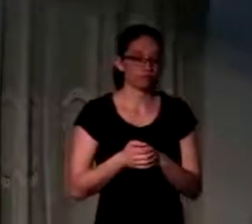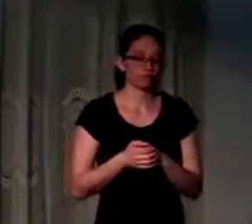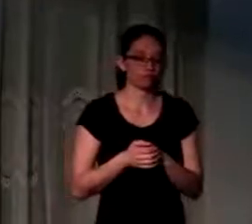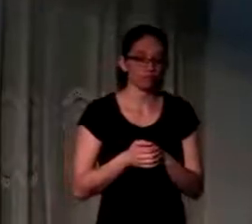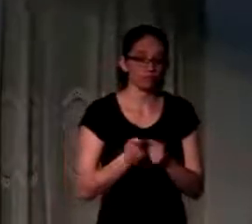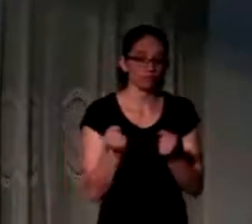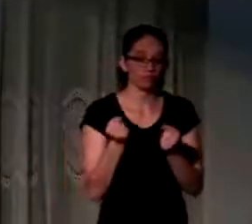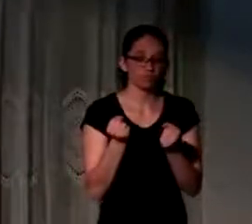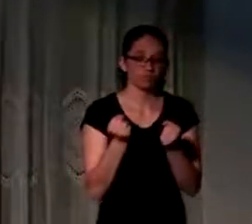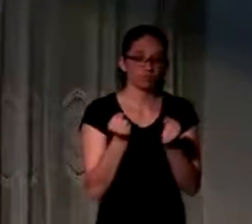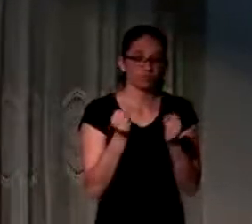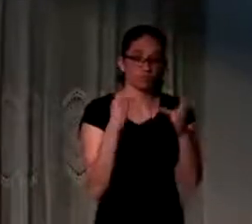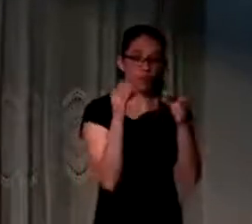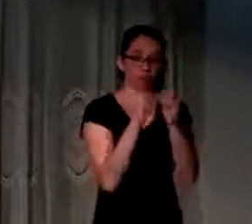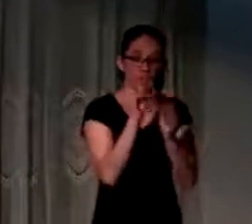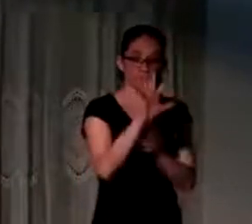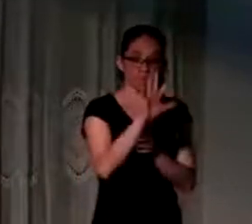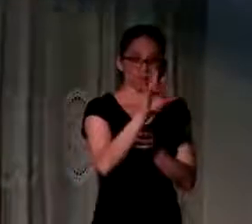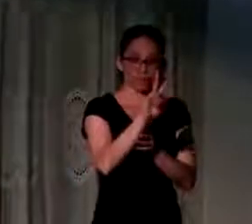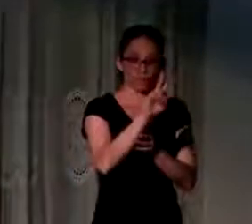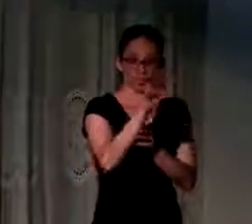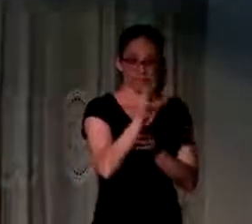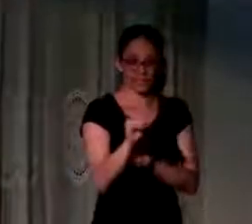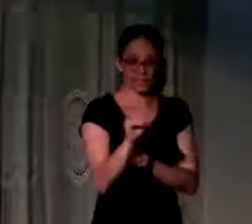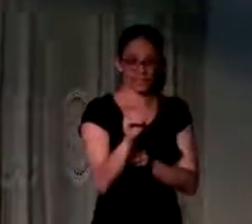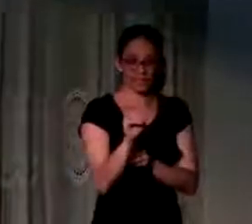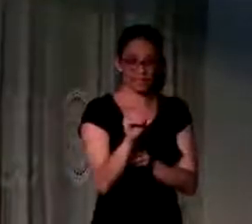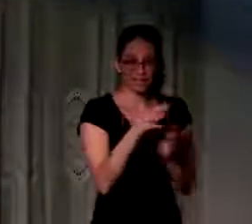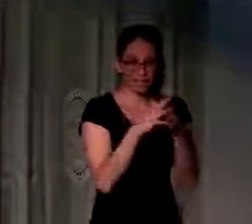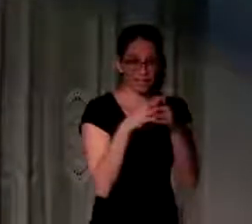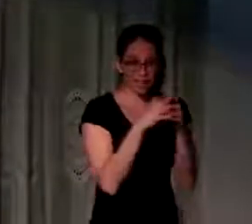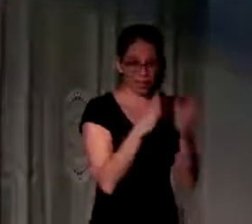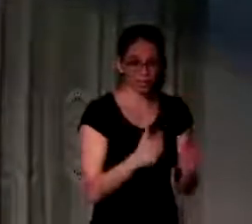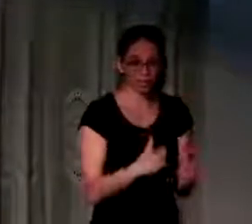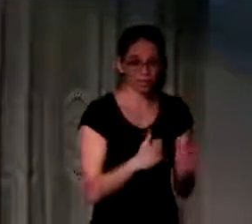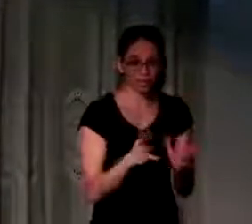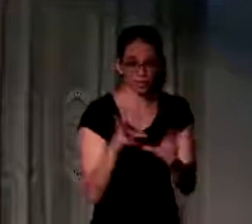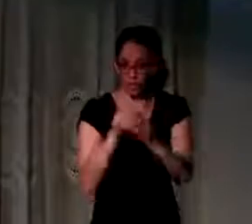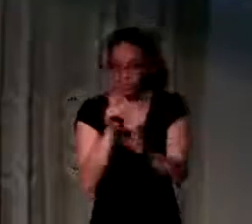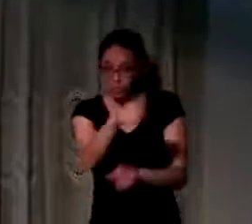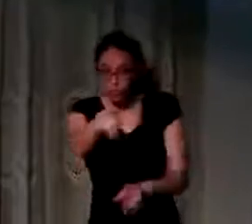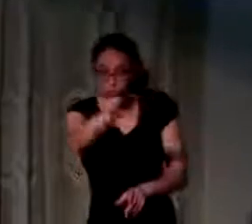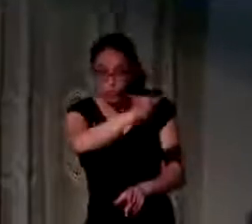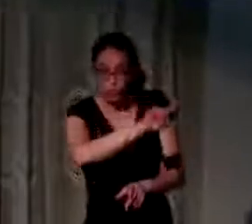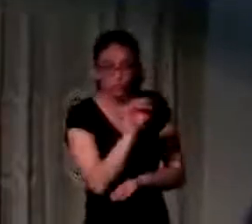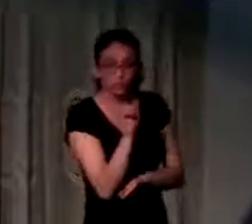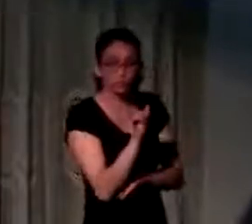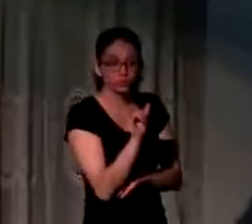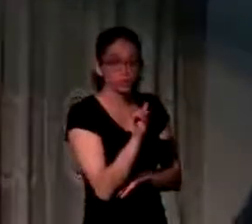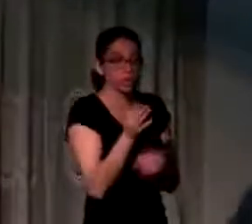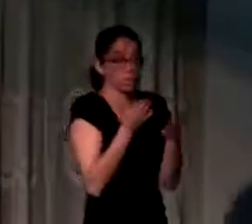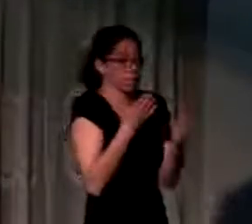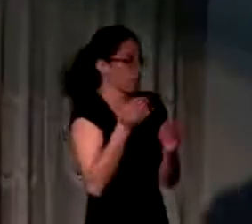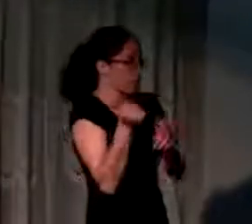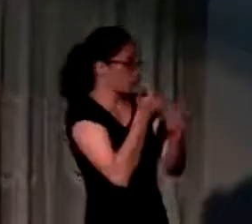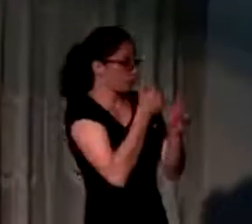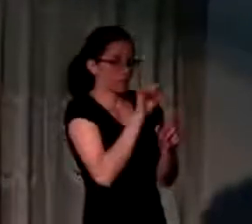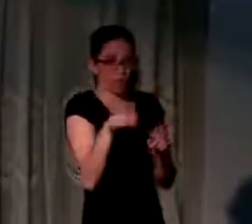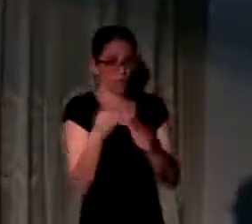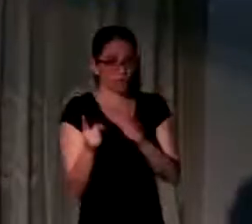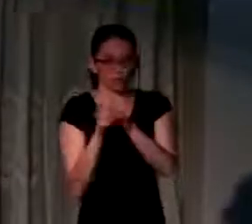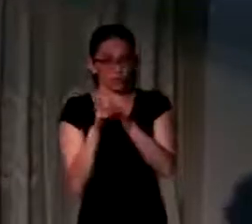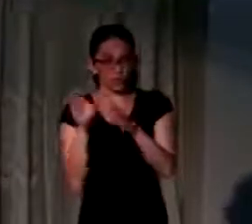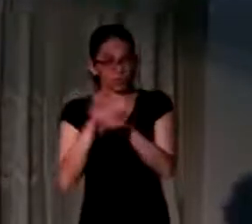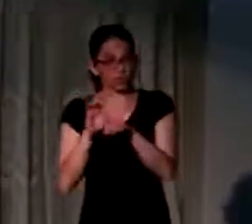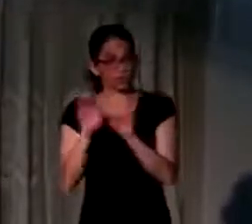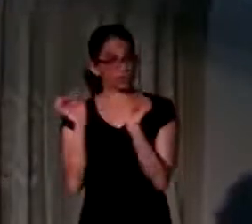More than 52% of American adults today, which includes you, maybe you only come to church Easter. There's